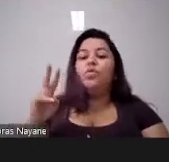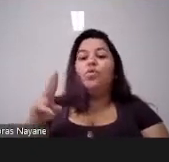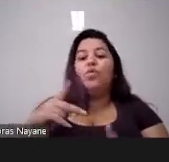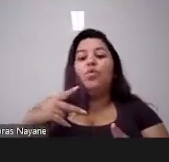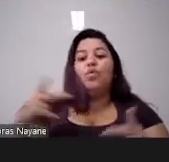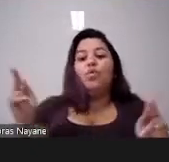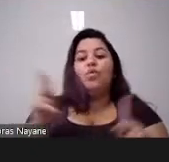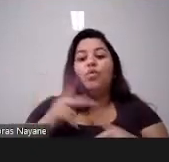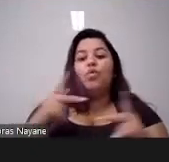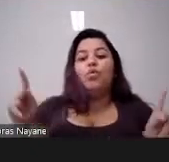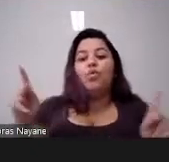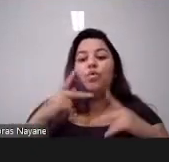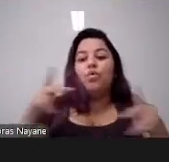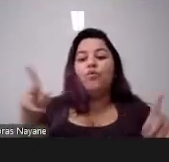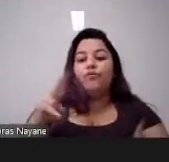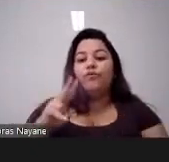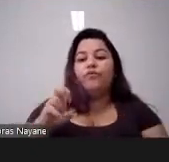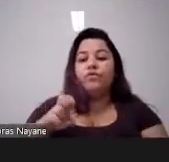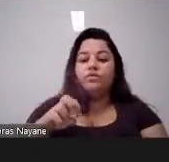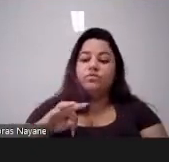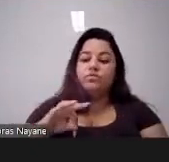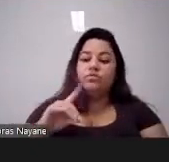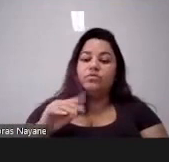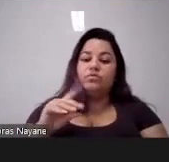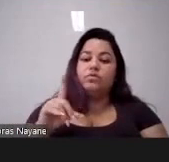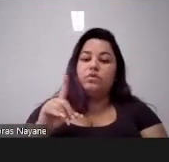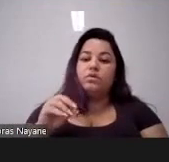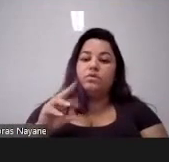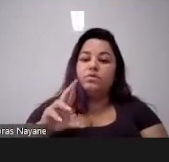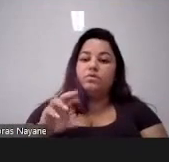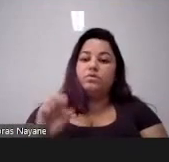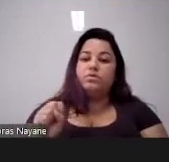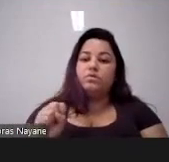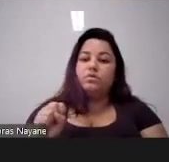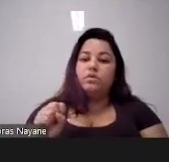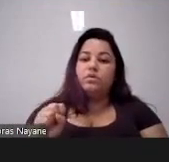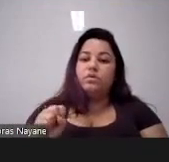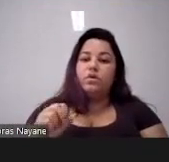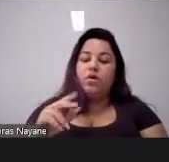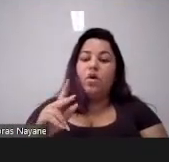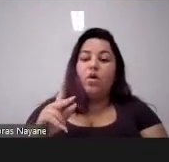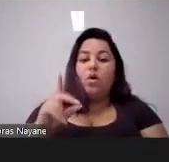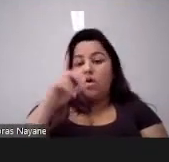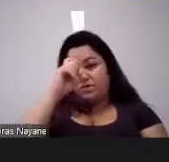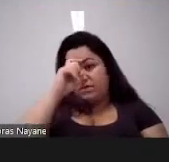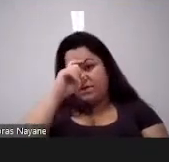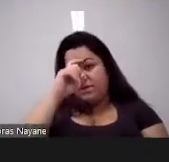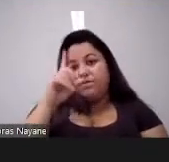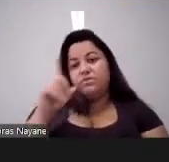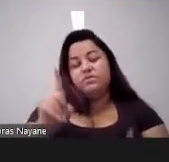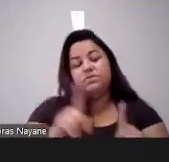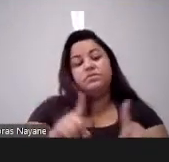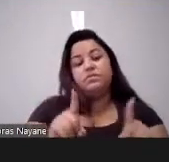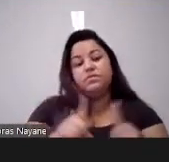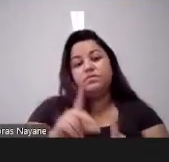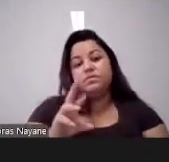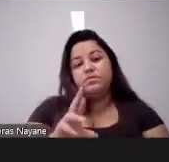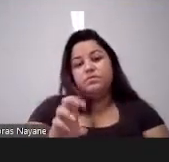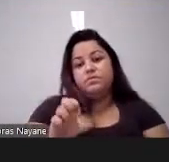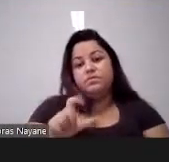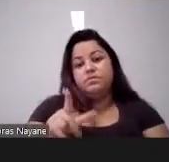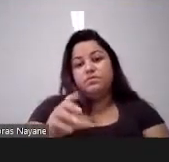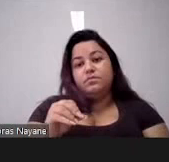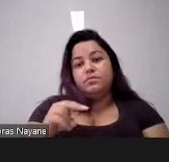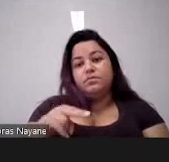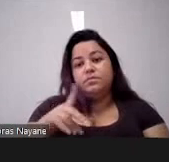started with the fans in the past, those hospital ventilators in the beginning of